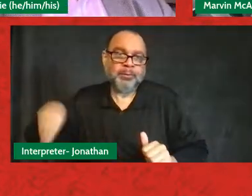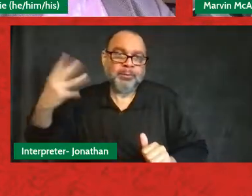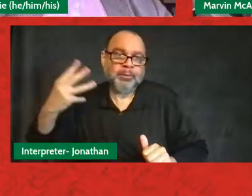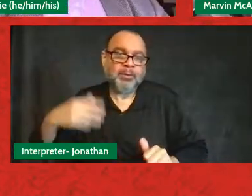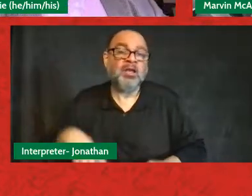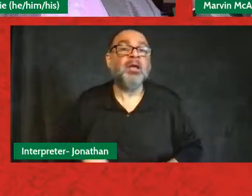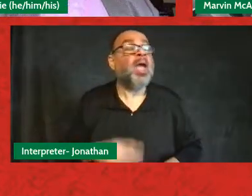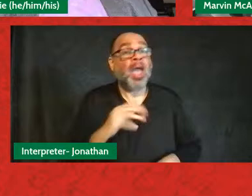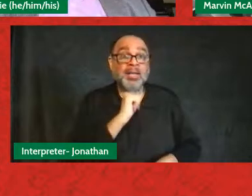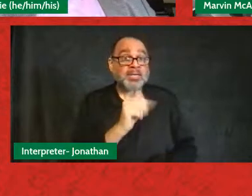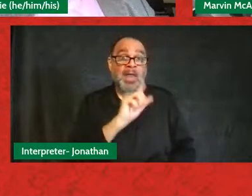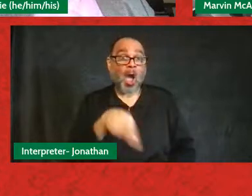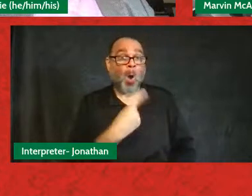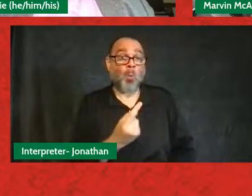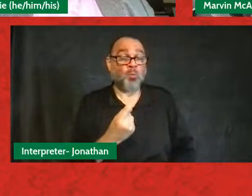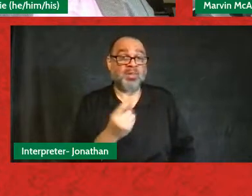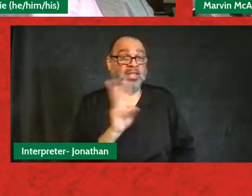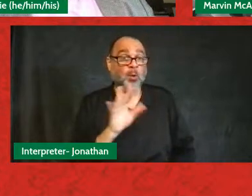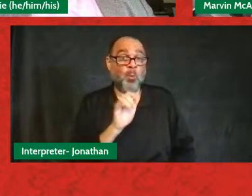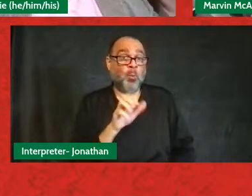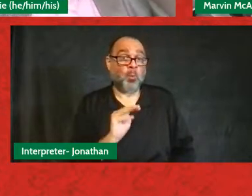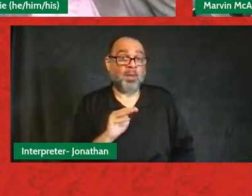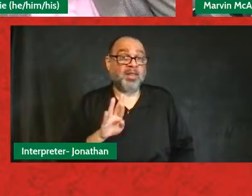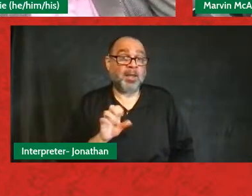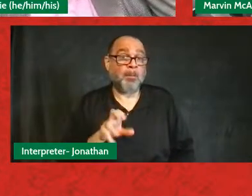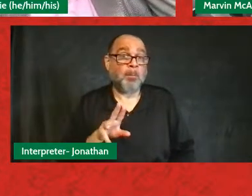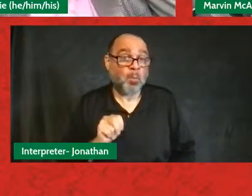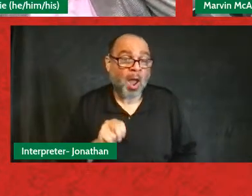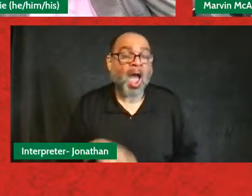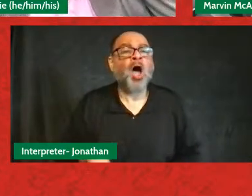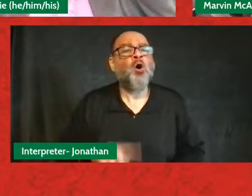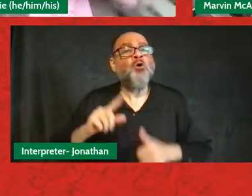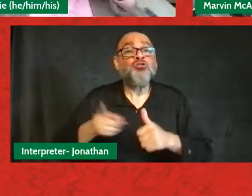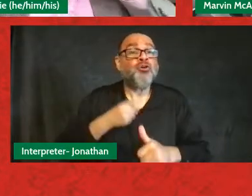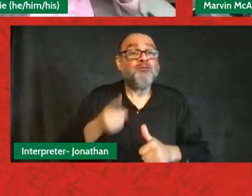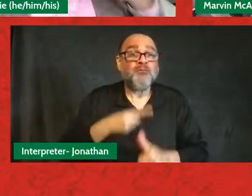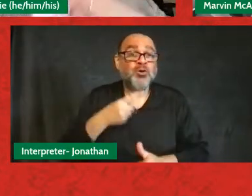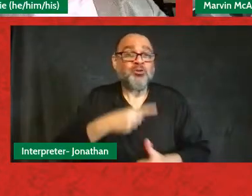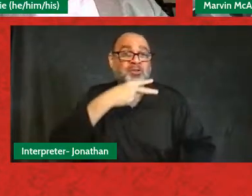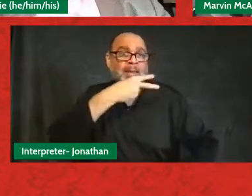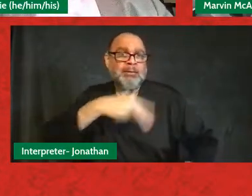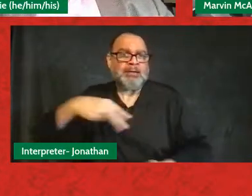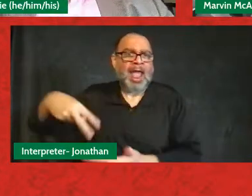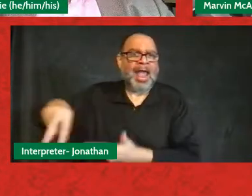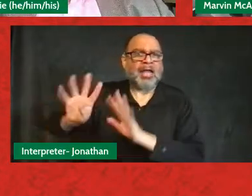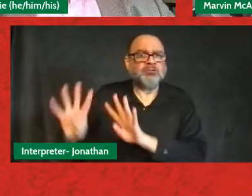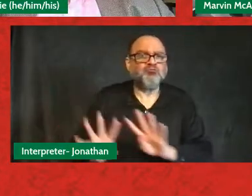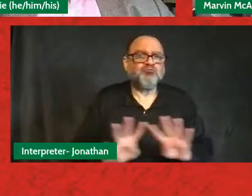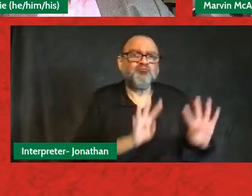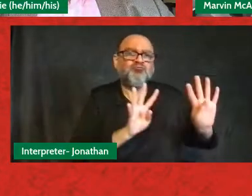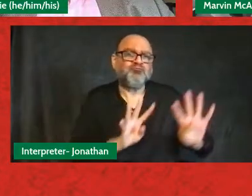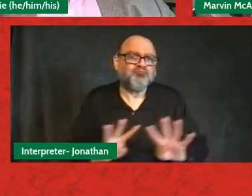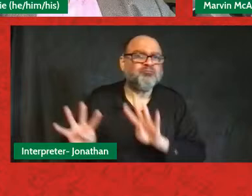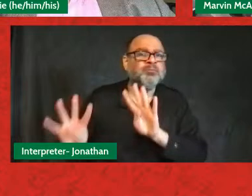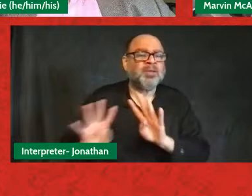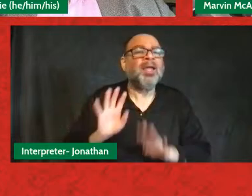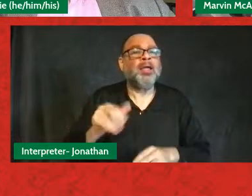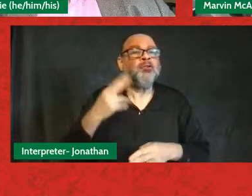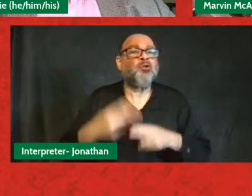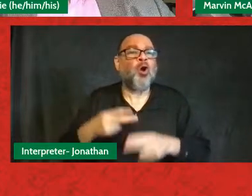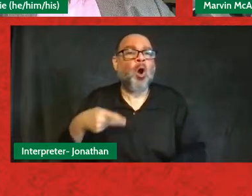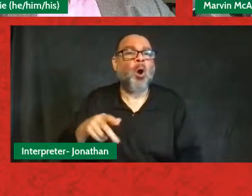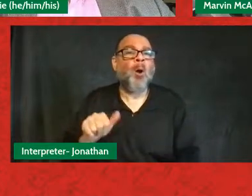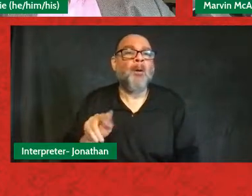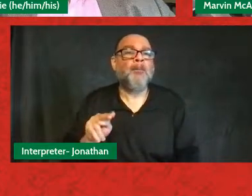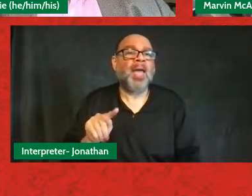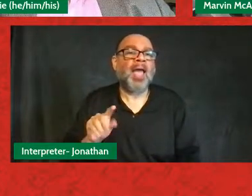And not just William Brown. The first choreographed dance composition that we have is called Pantomime Osama. Yes. And it is a Black love